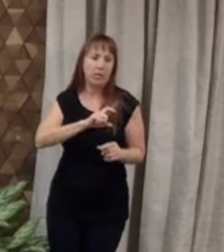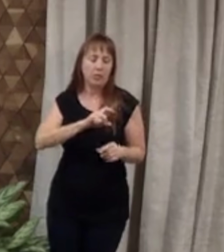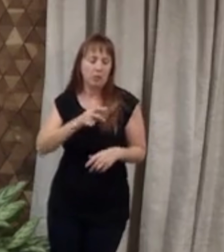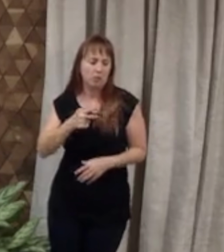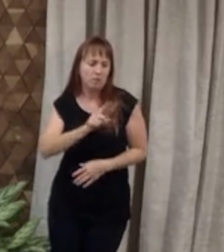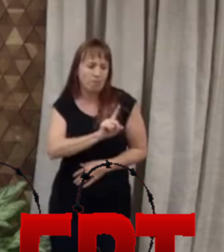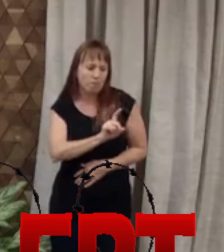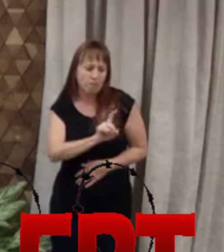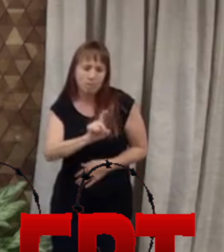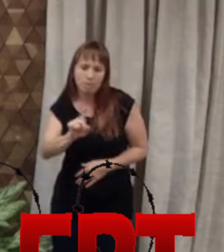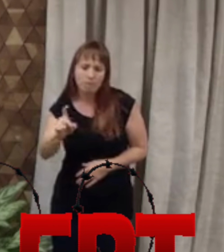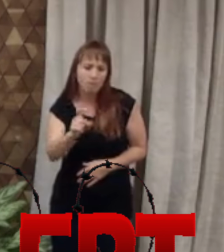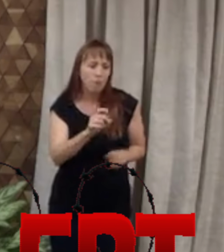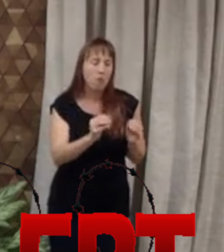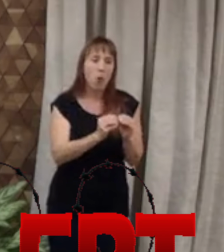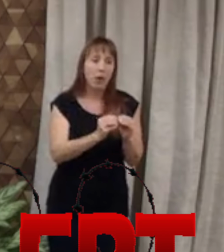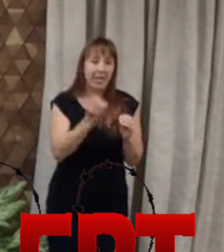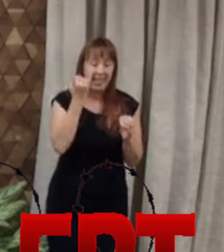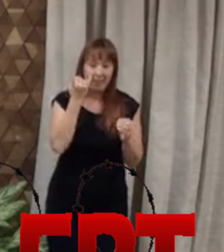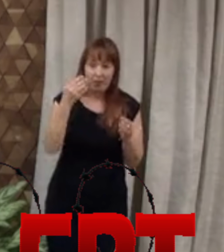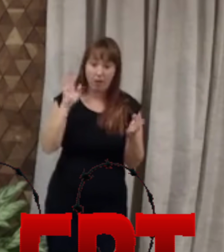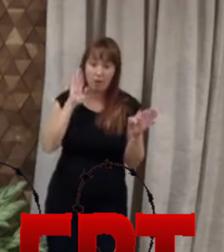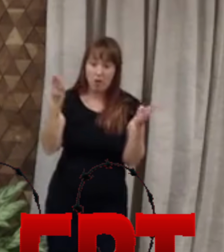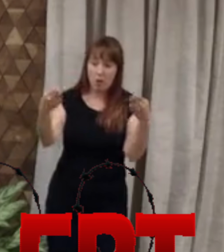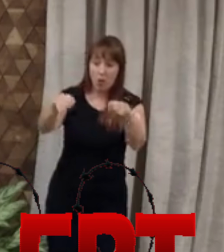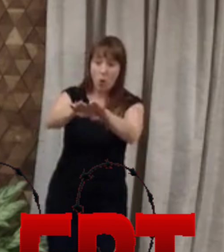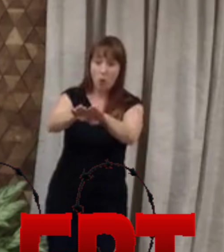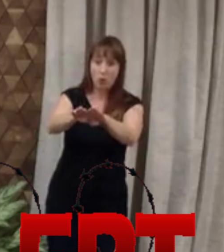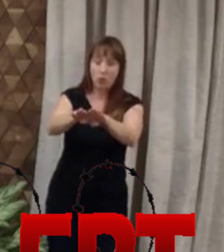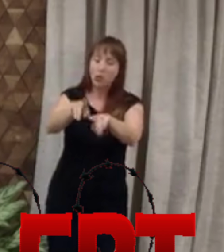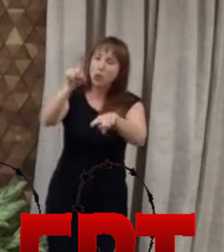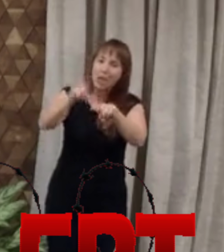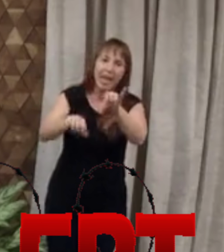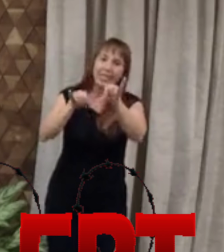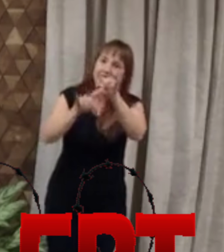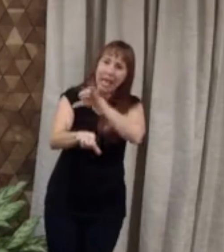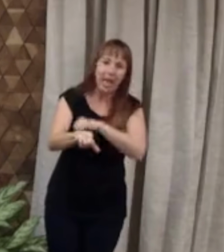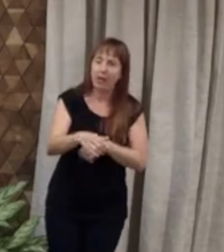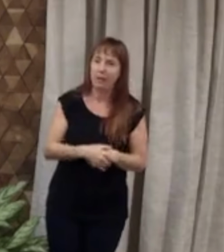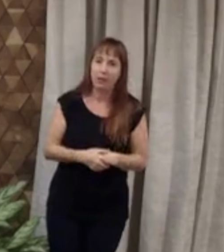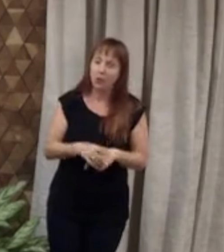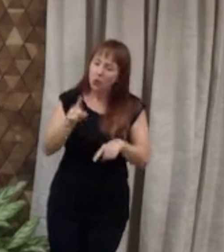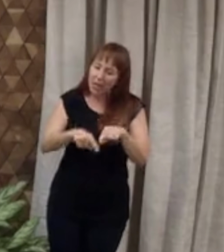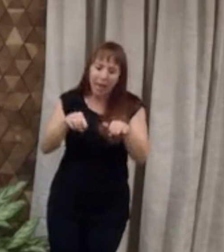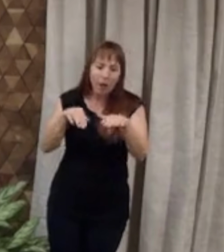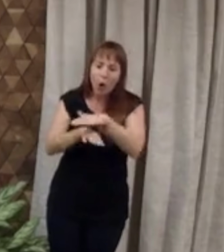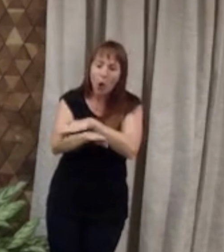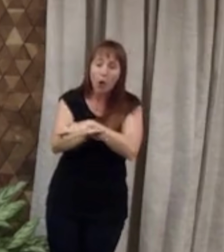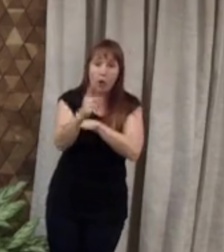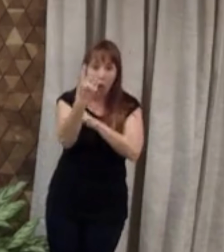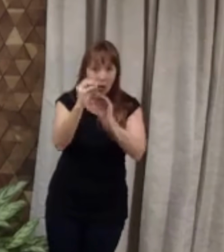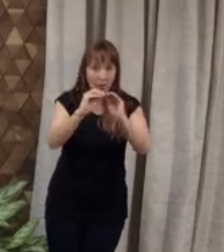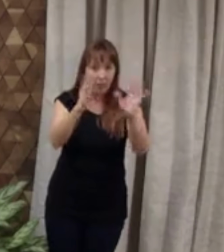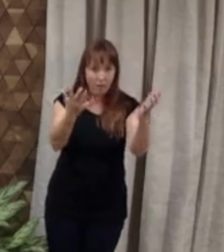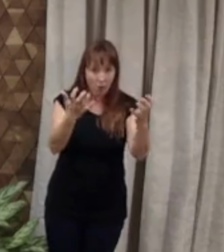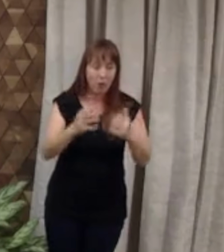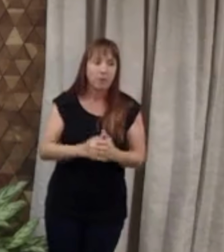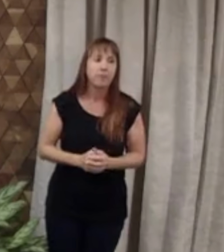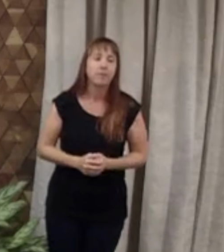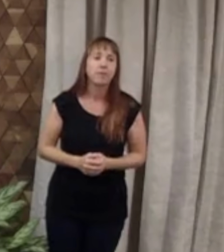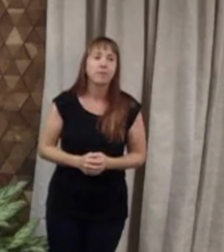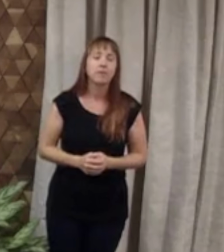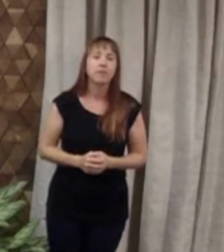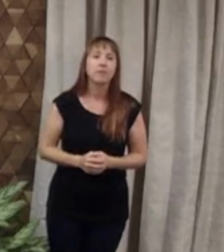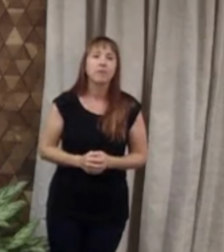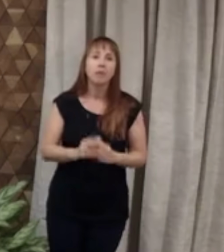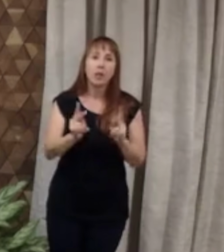beach parks. So if the parks are closed, you cannot be in the parks. I do want to make one clarification. So for those